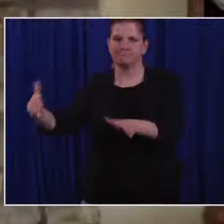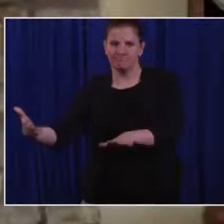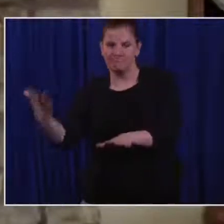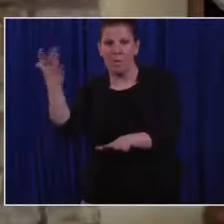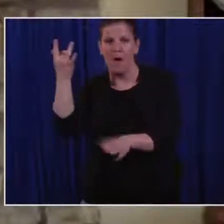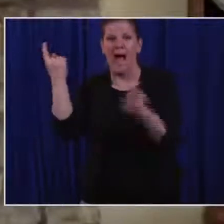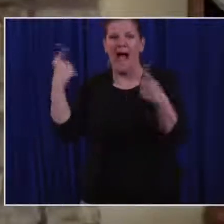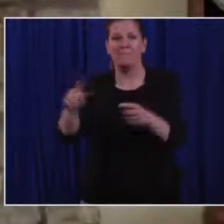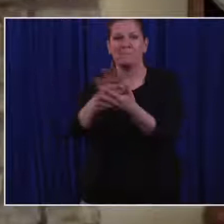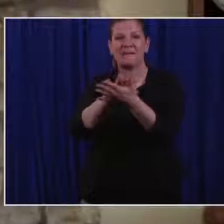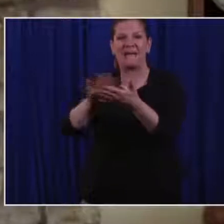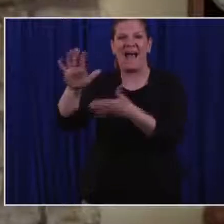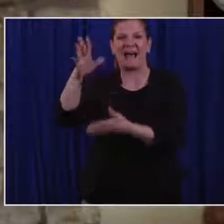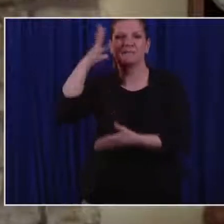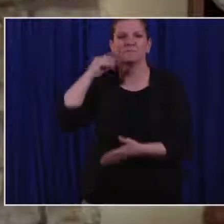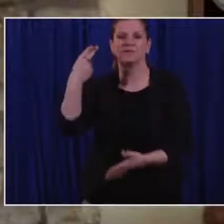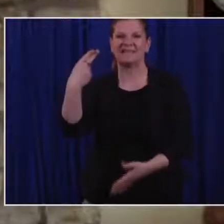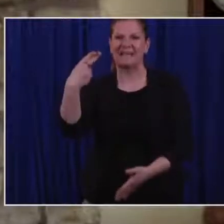our deepest sympathy.